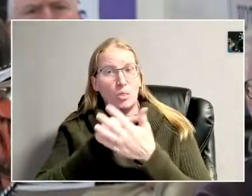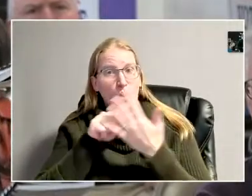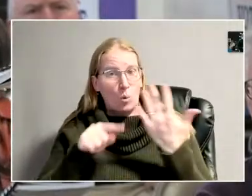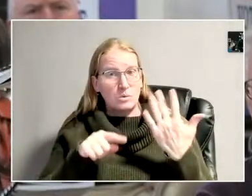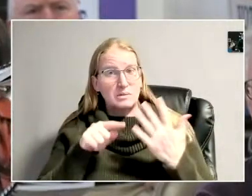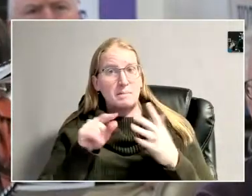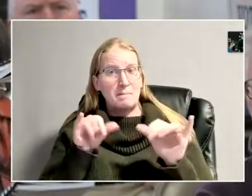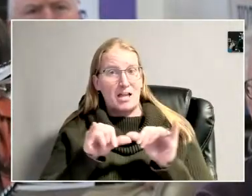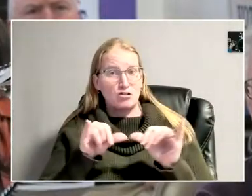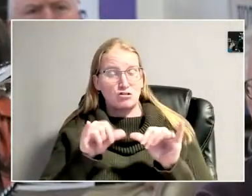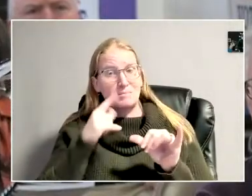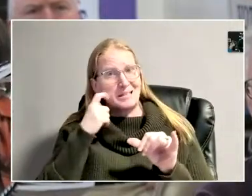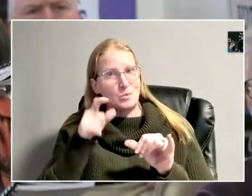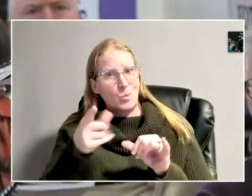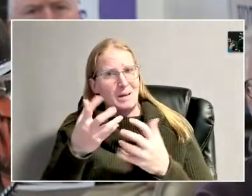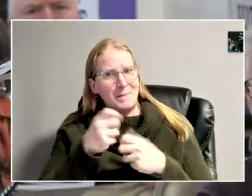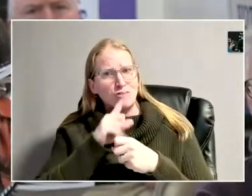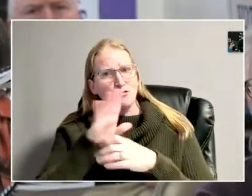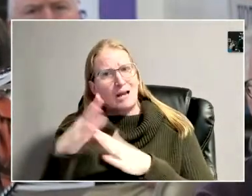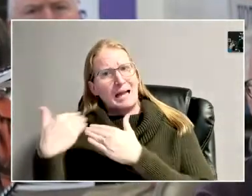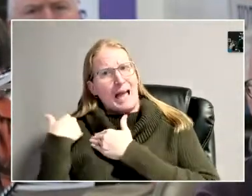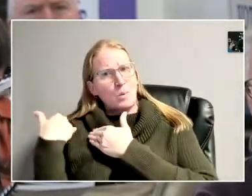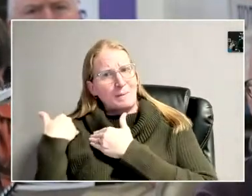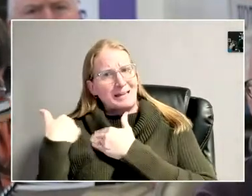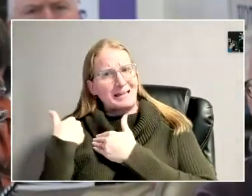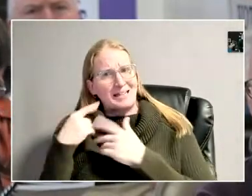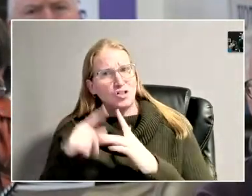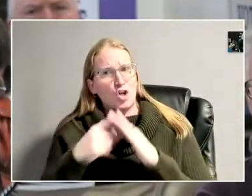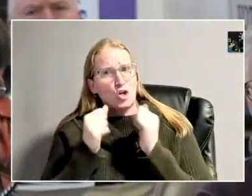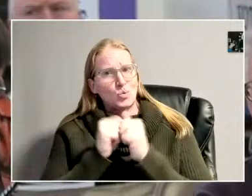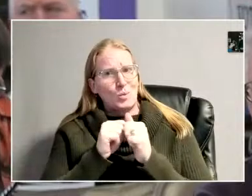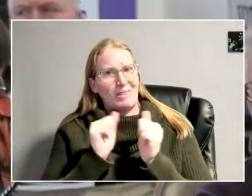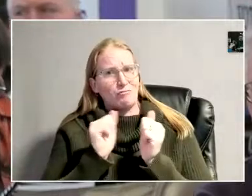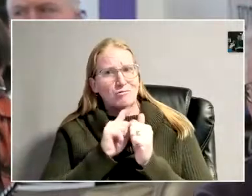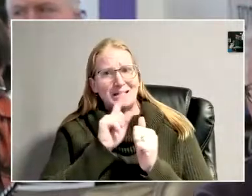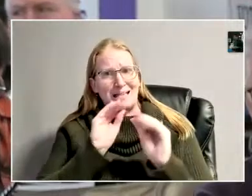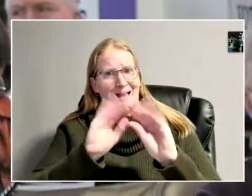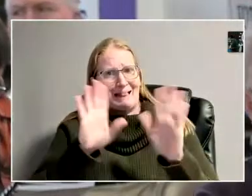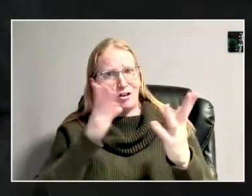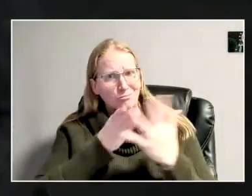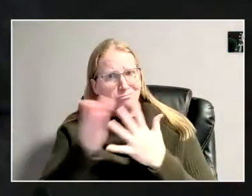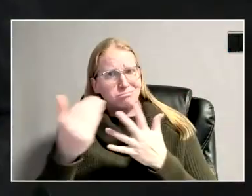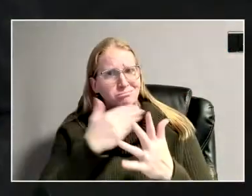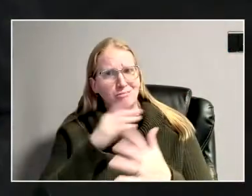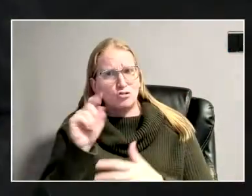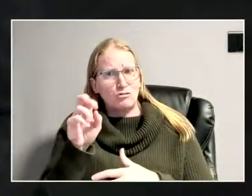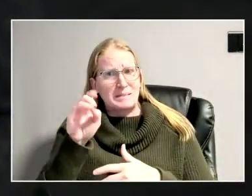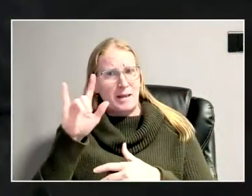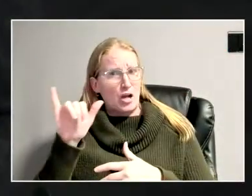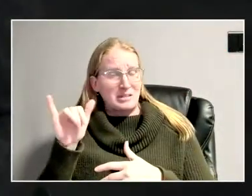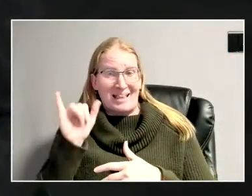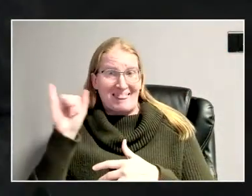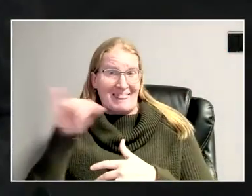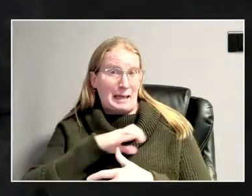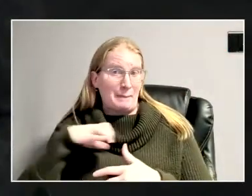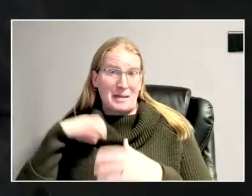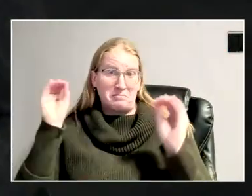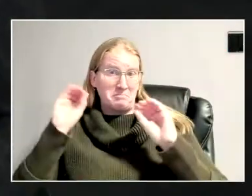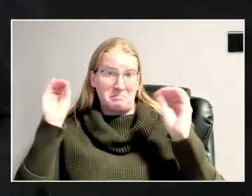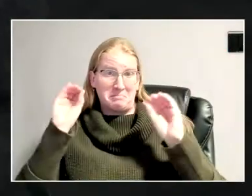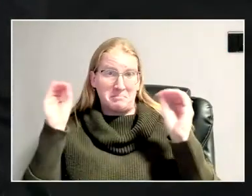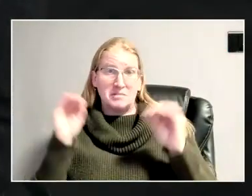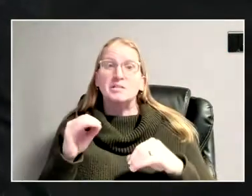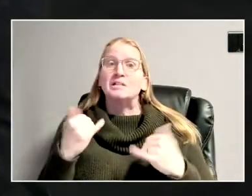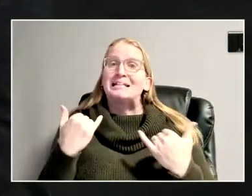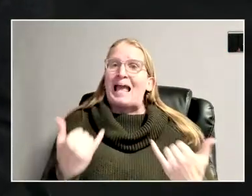transparency which has been lacking in this committee thank you we're looking for nominations please